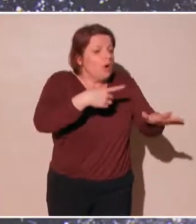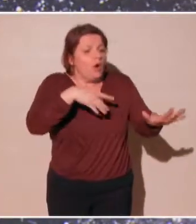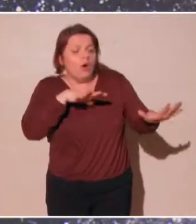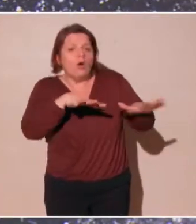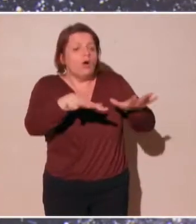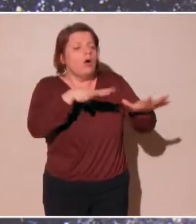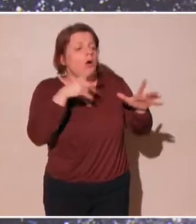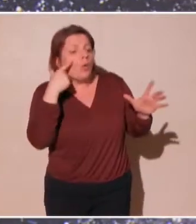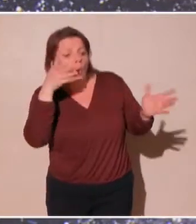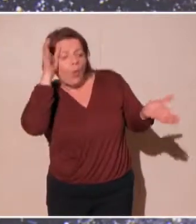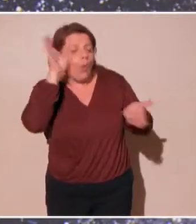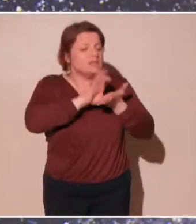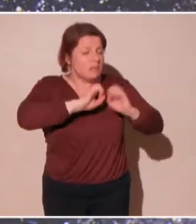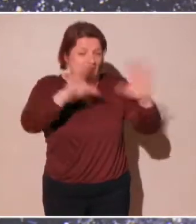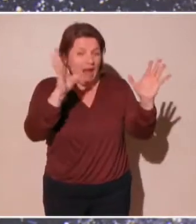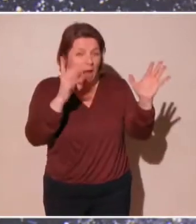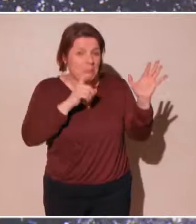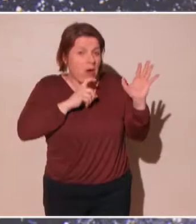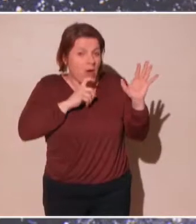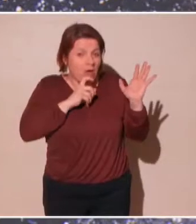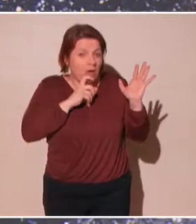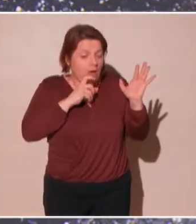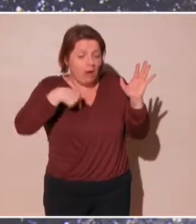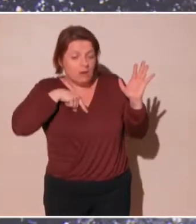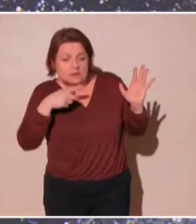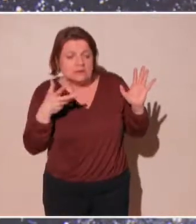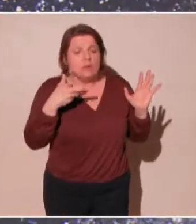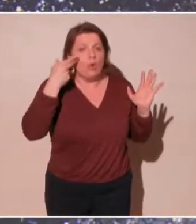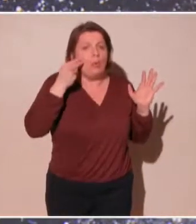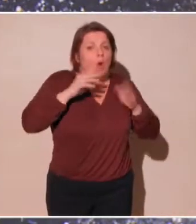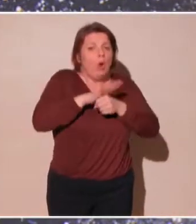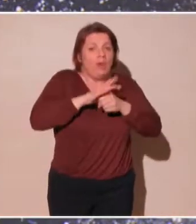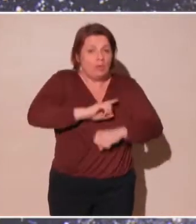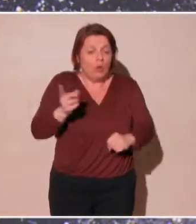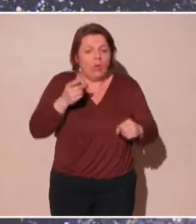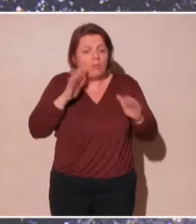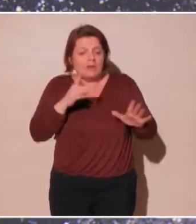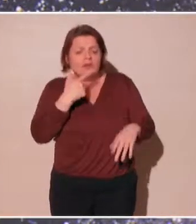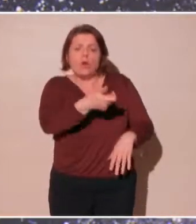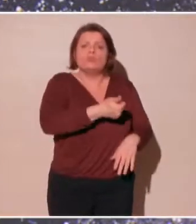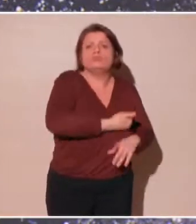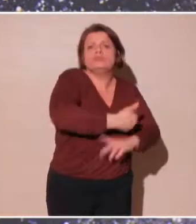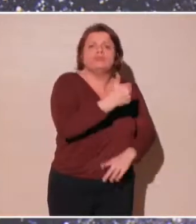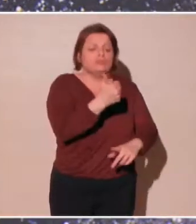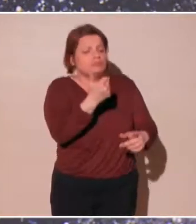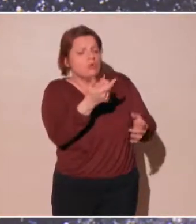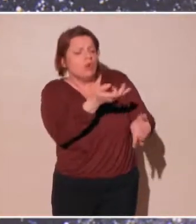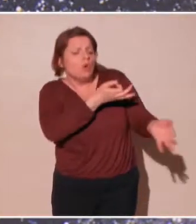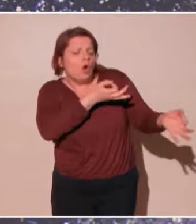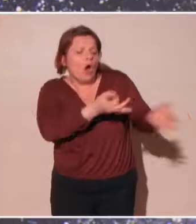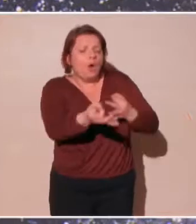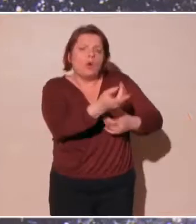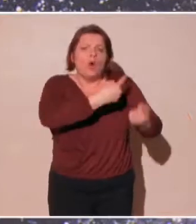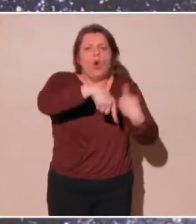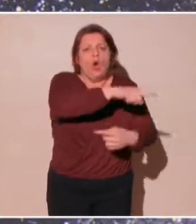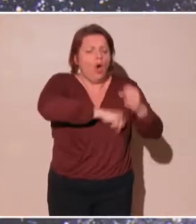innovation or technical changes, which we can't always understand conceptually, is necessarily going to be self-regulating and